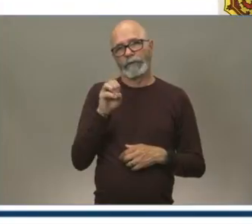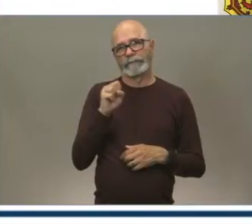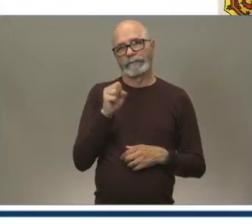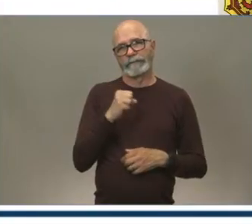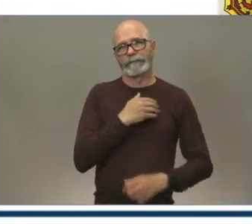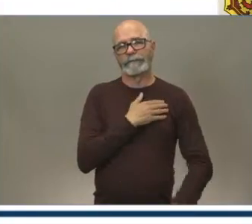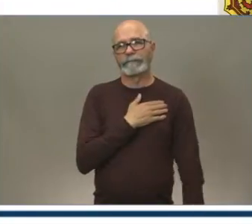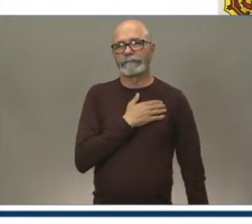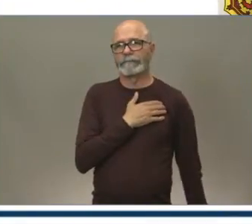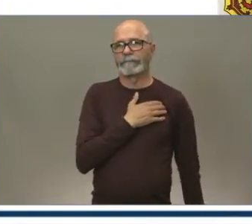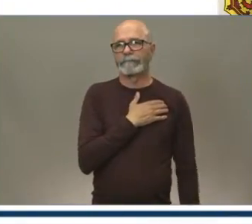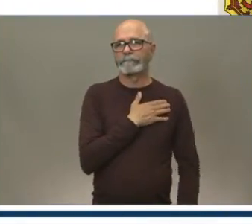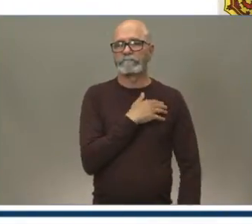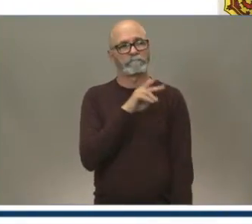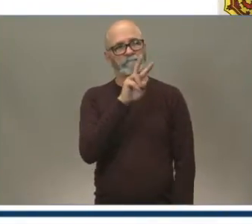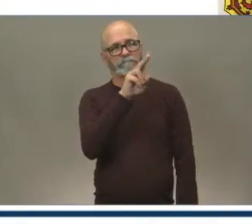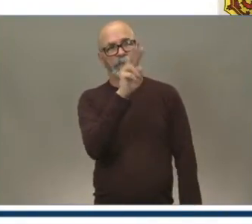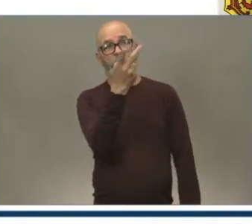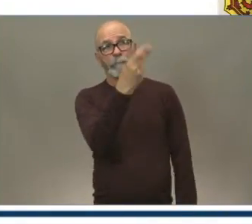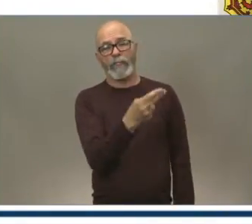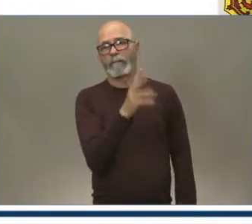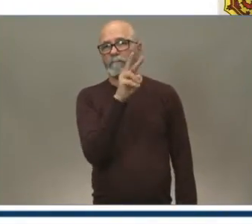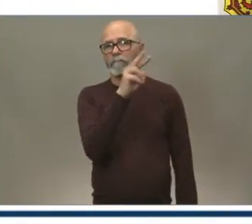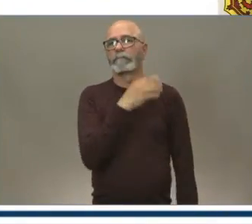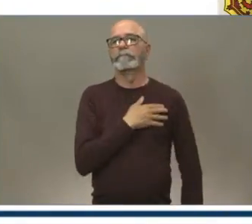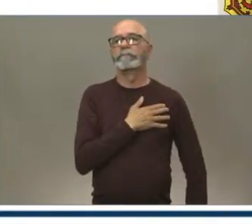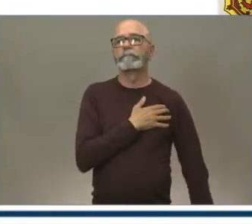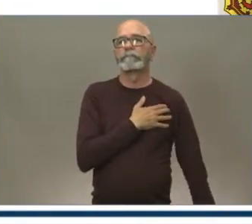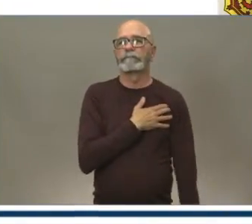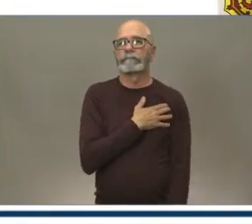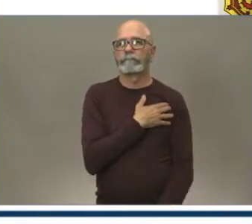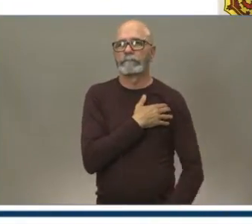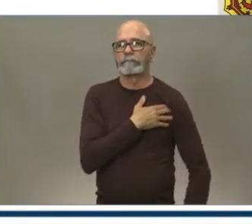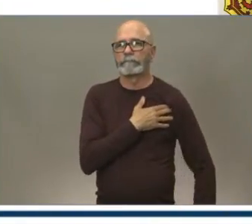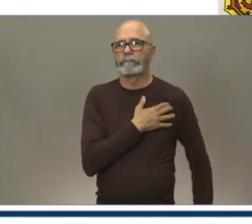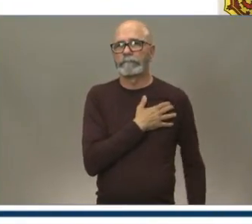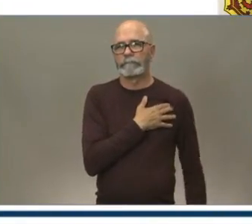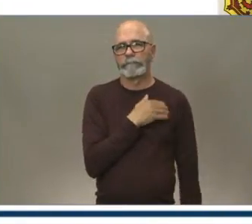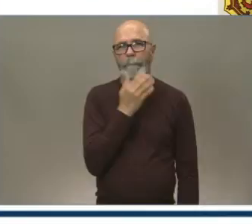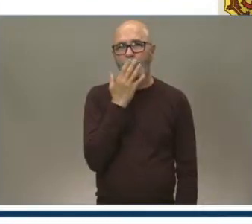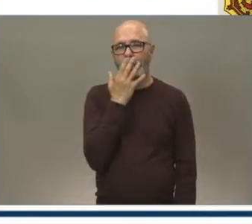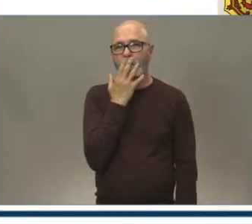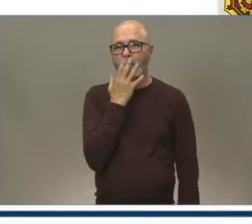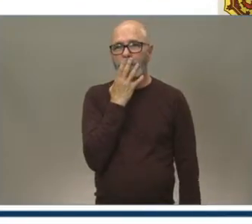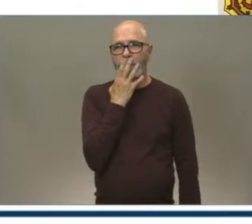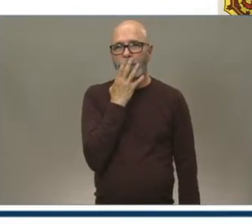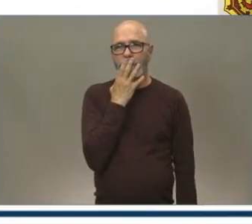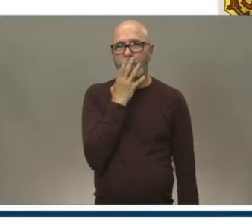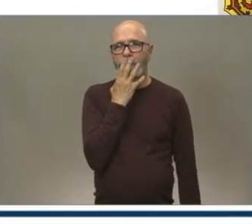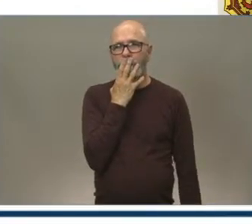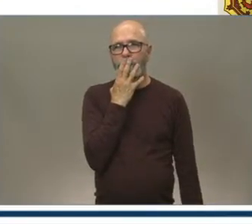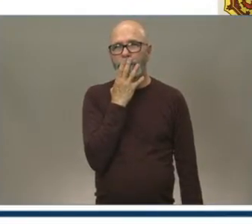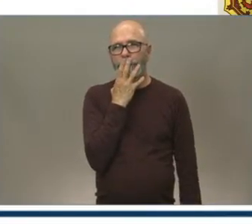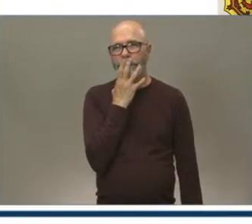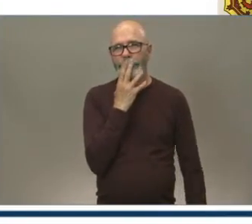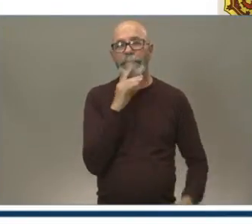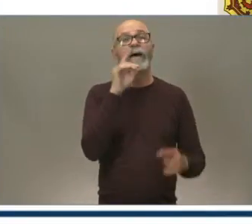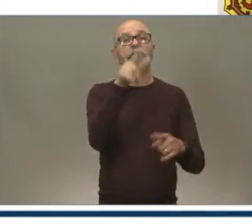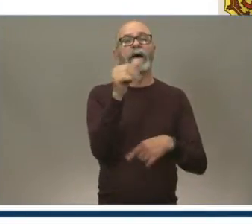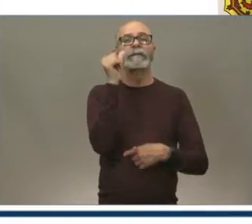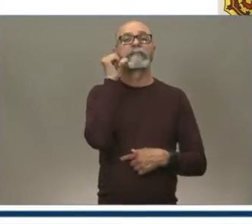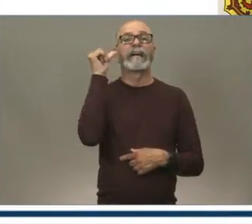Premier or Dr. Strang, and it's based on the decision yesterday to to cancel the Women's World Hockey